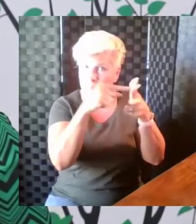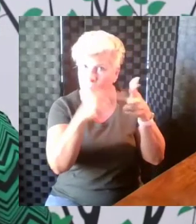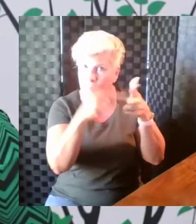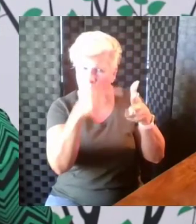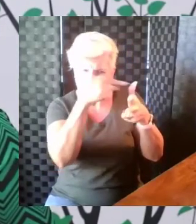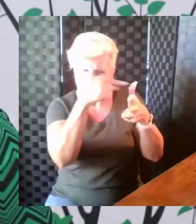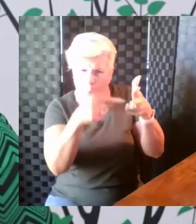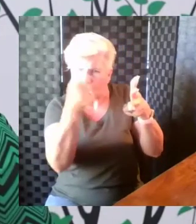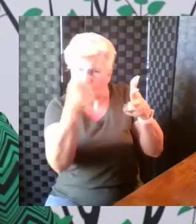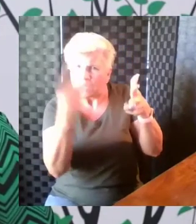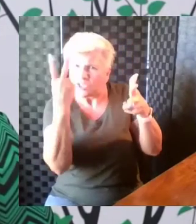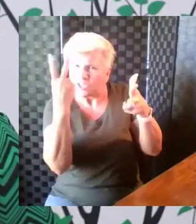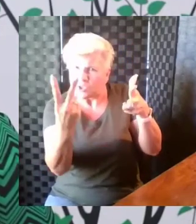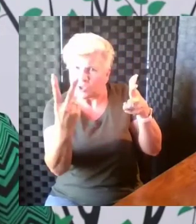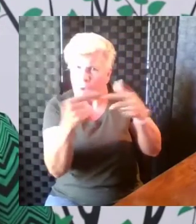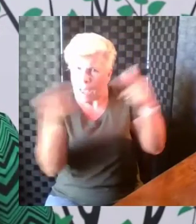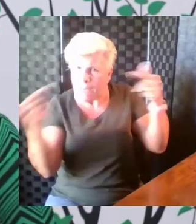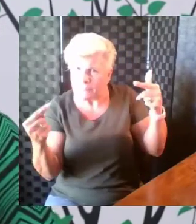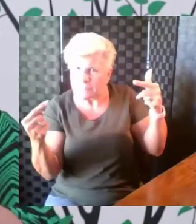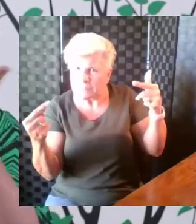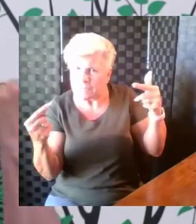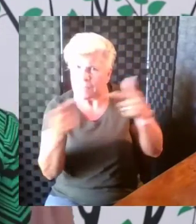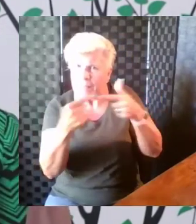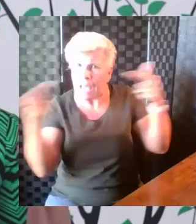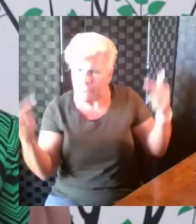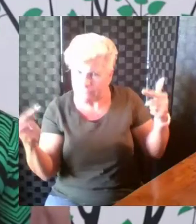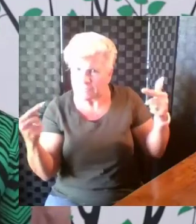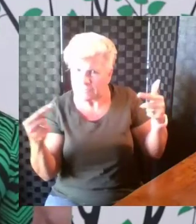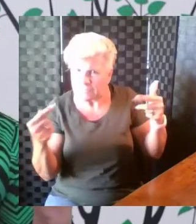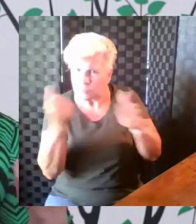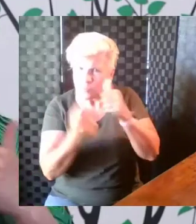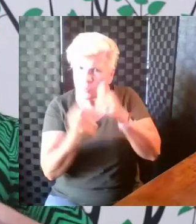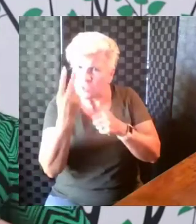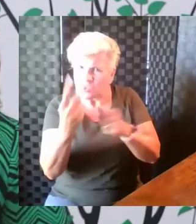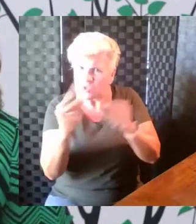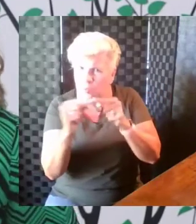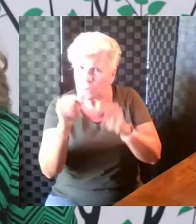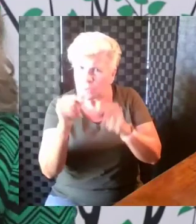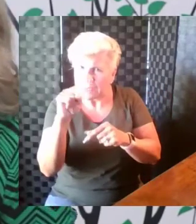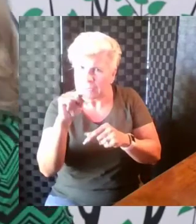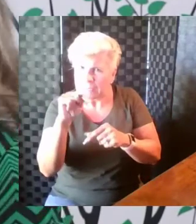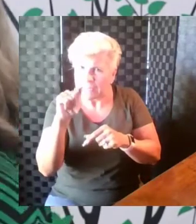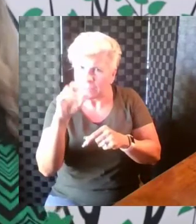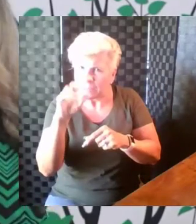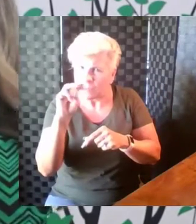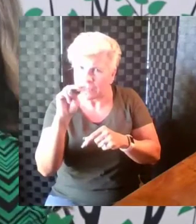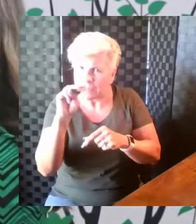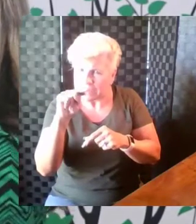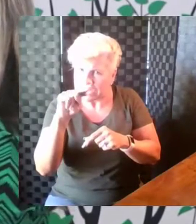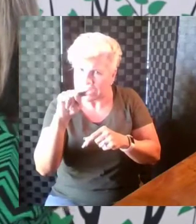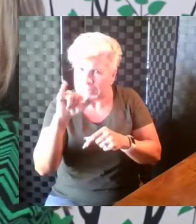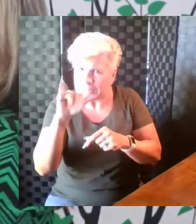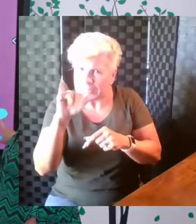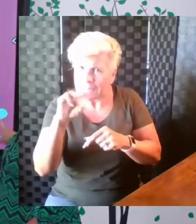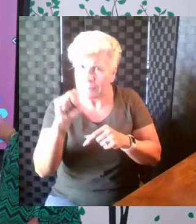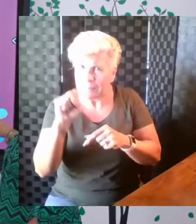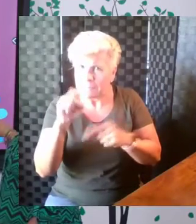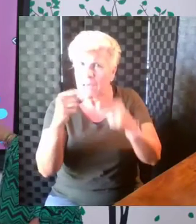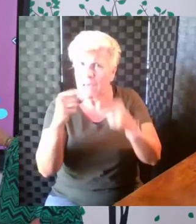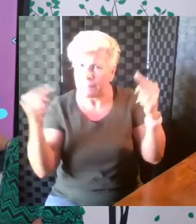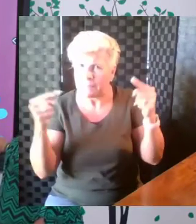2 words are the antonyms, or the opposite of each other, and shout them out.